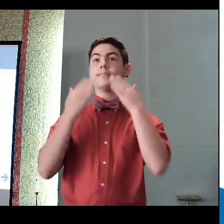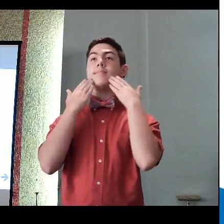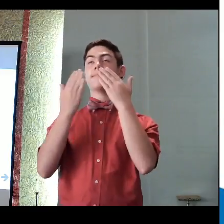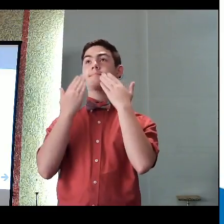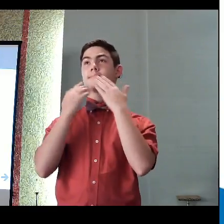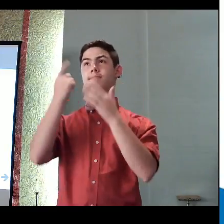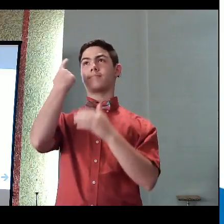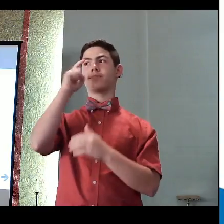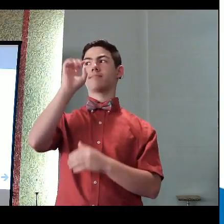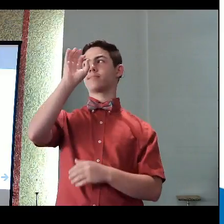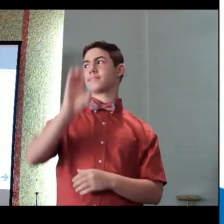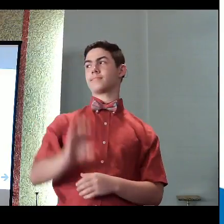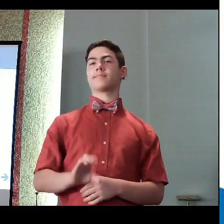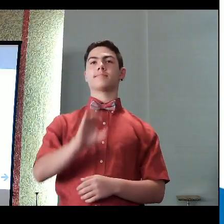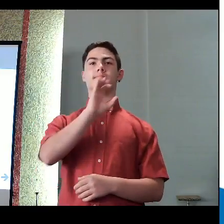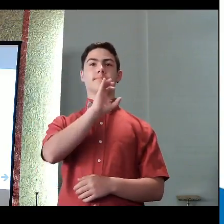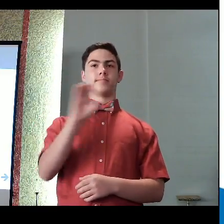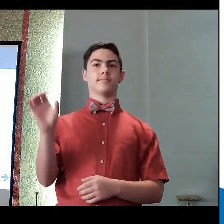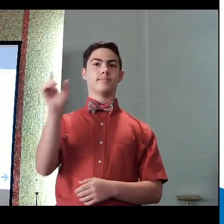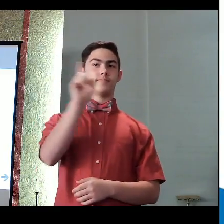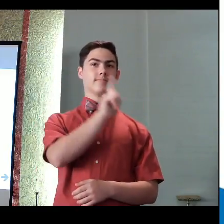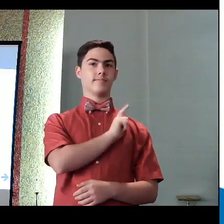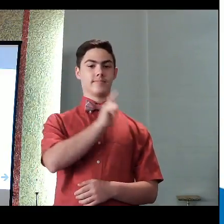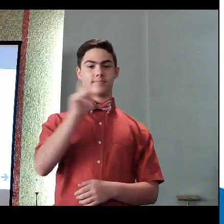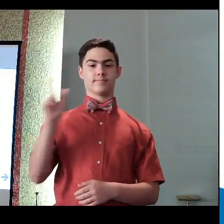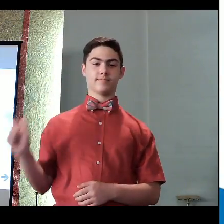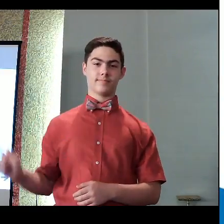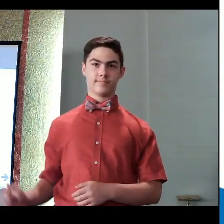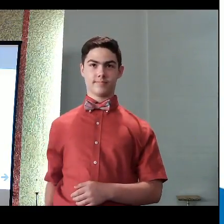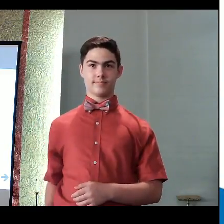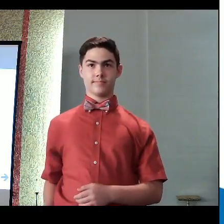Lamb. Thank you for the cross,